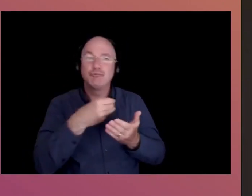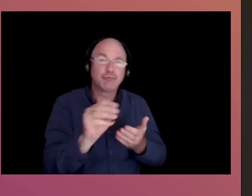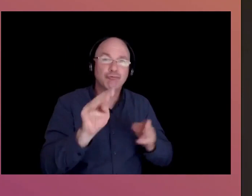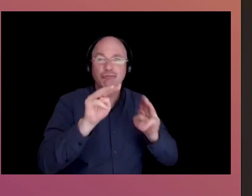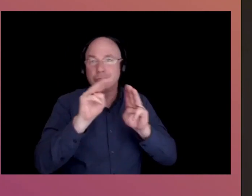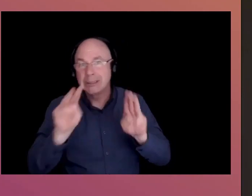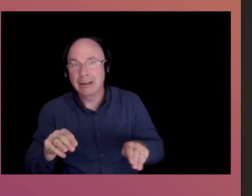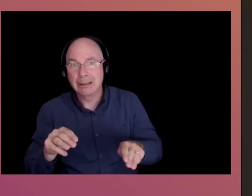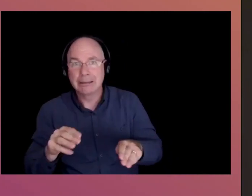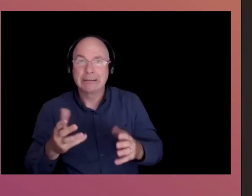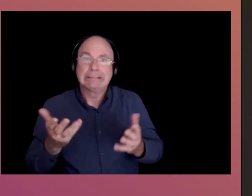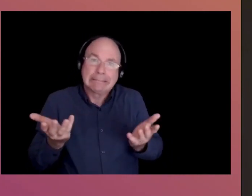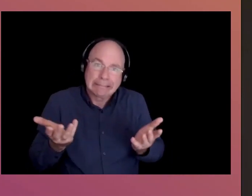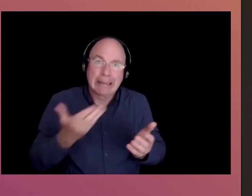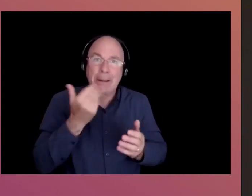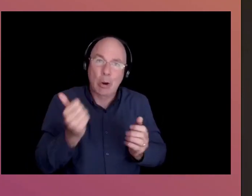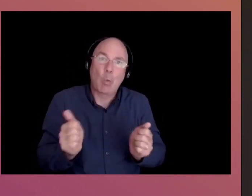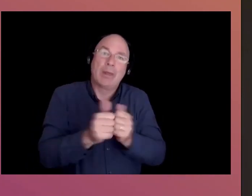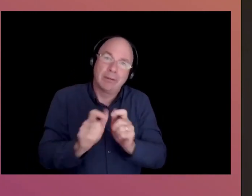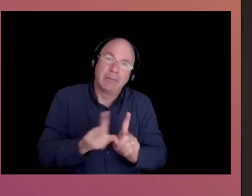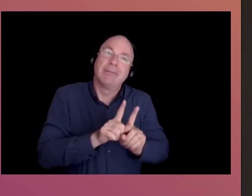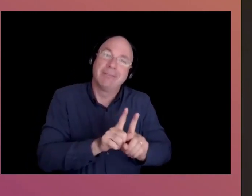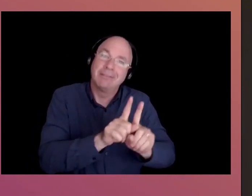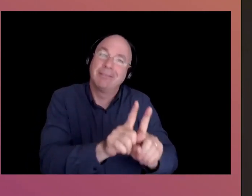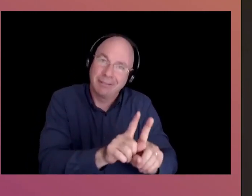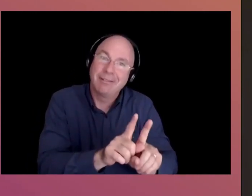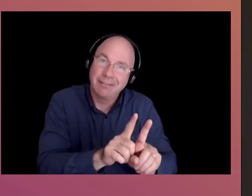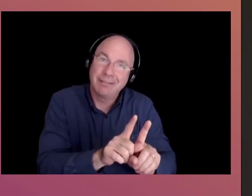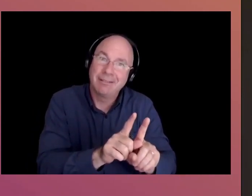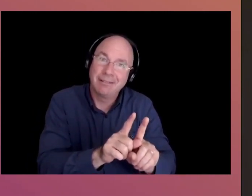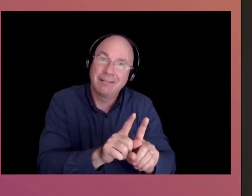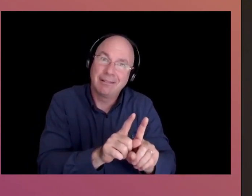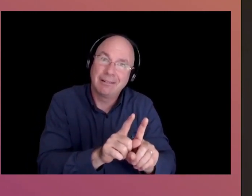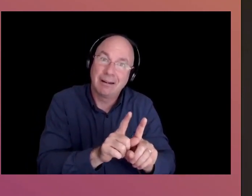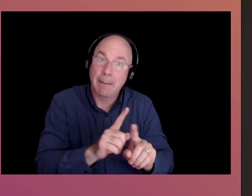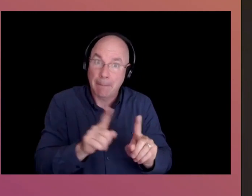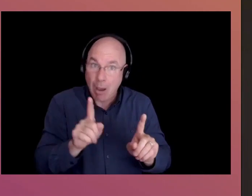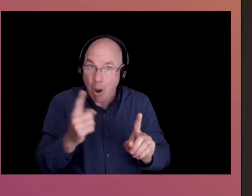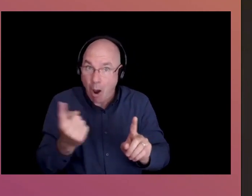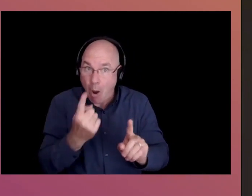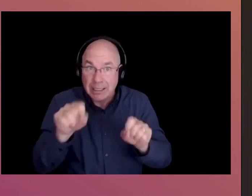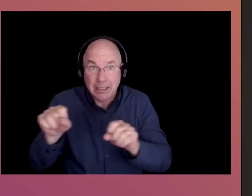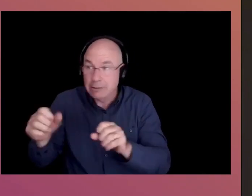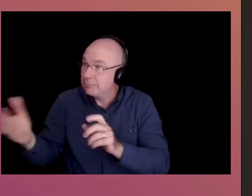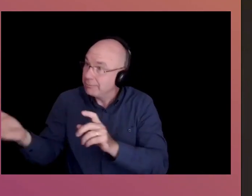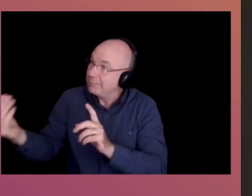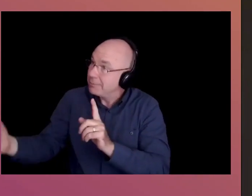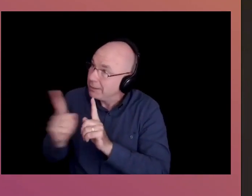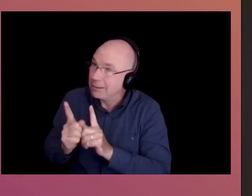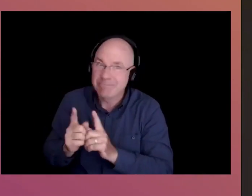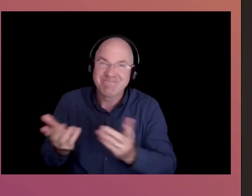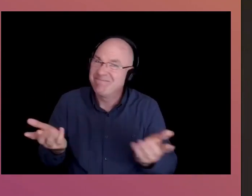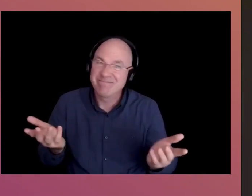to go with someone. But it doesn't always work. So it depends on